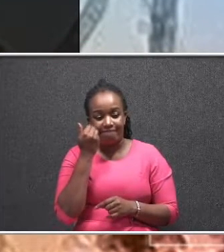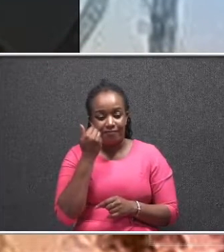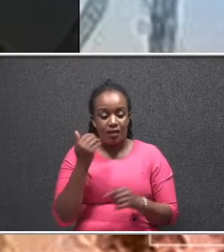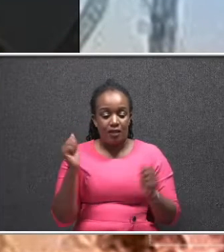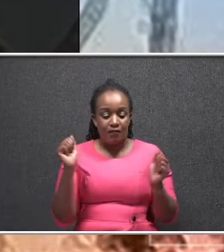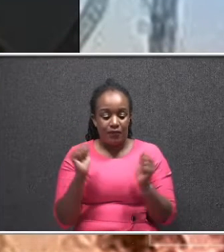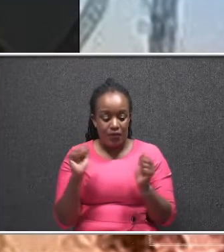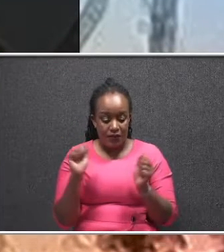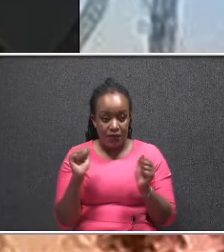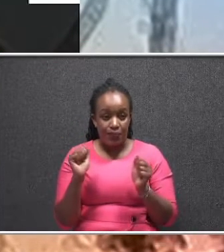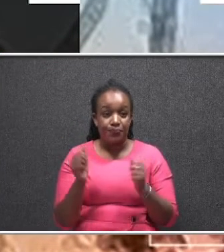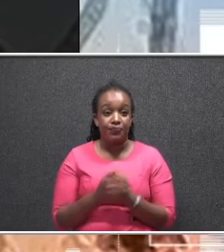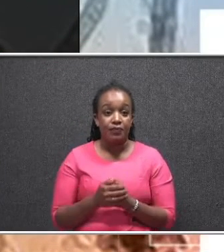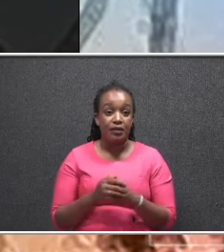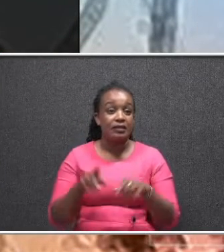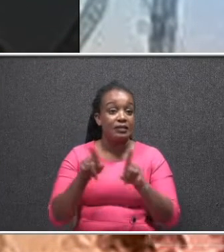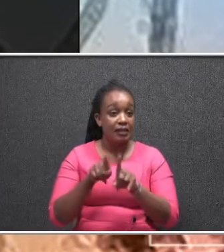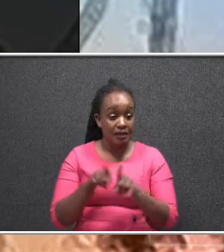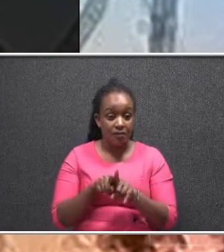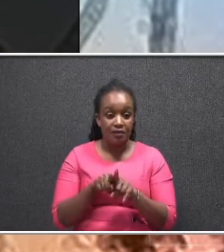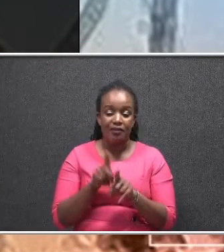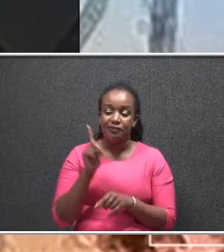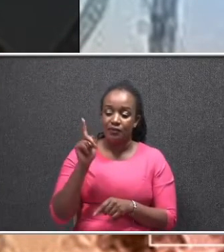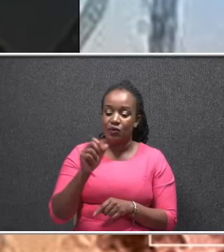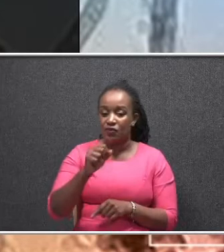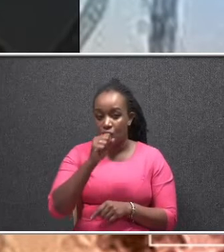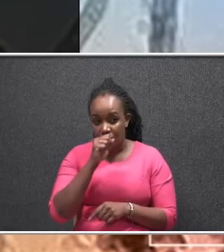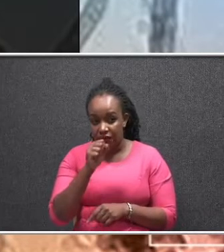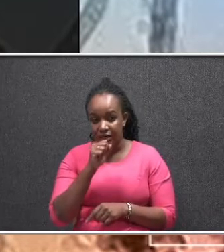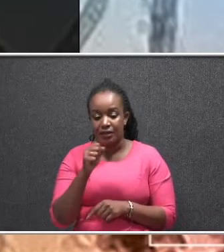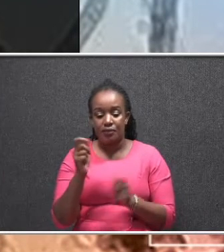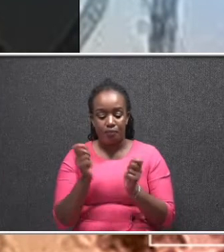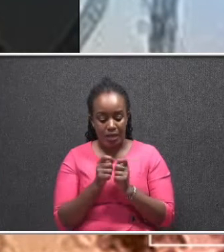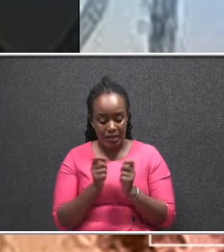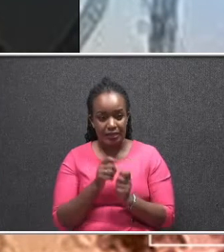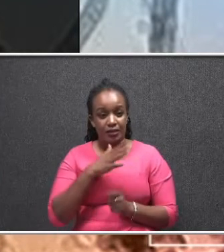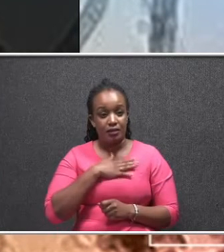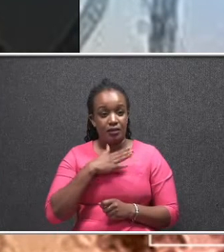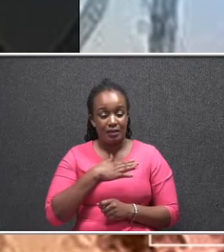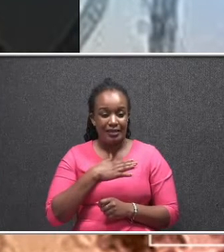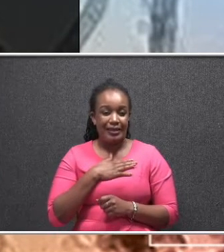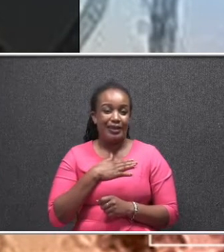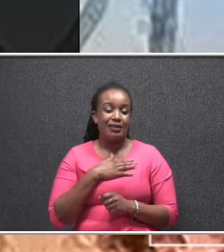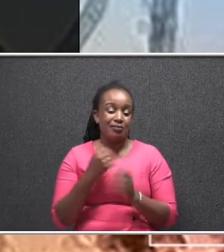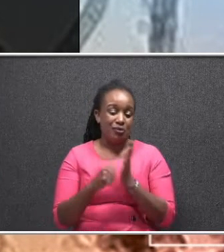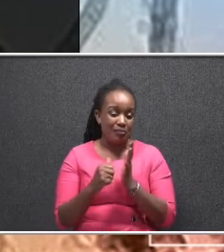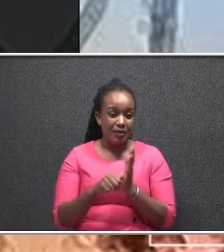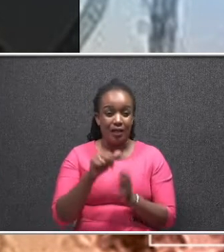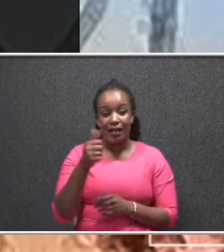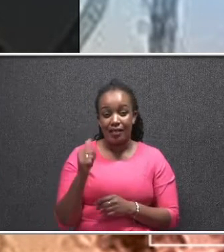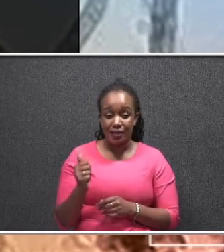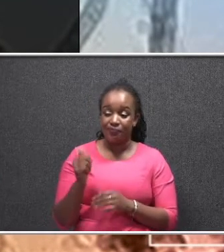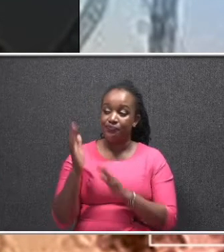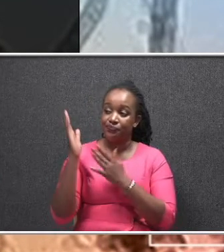pulmonary or lung mucormycosis with fever, coughing, chest pain, and shortness of breath as symptoms. Another